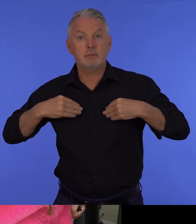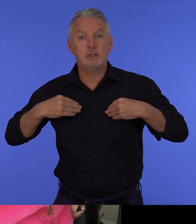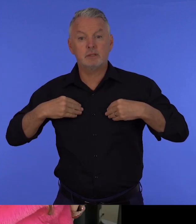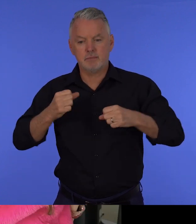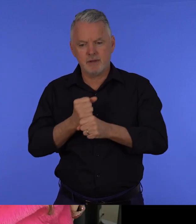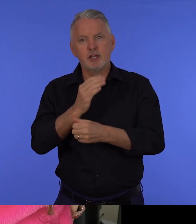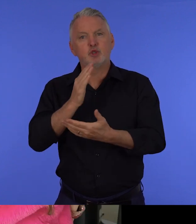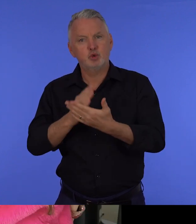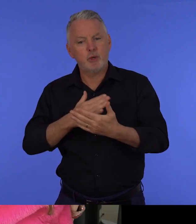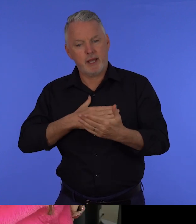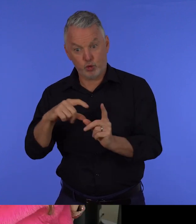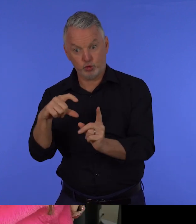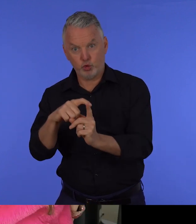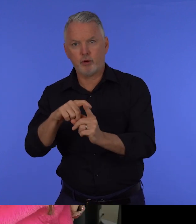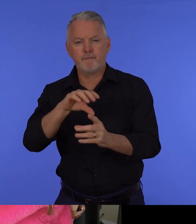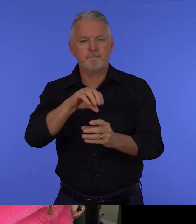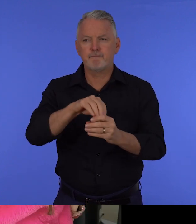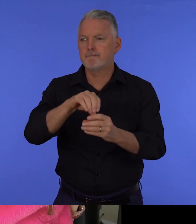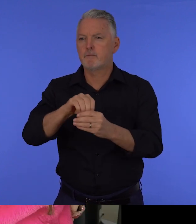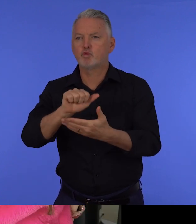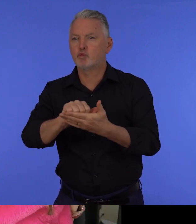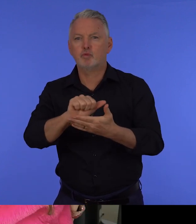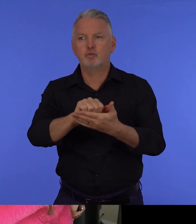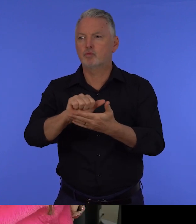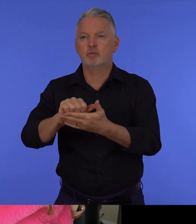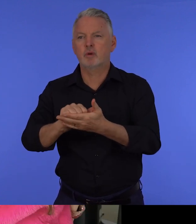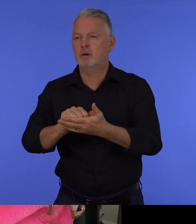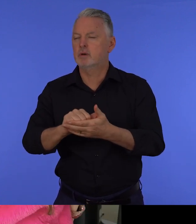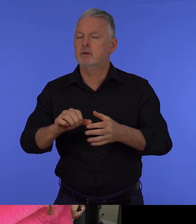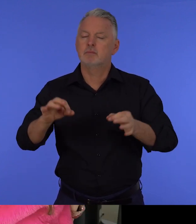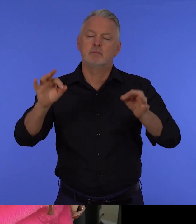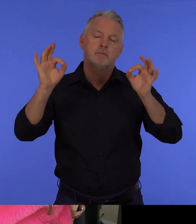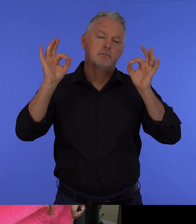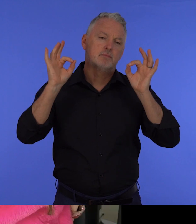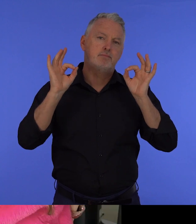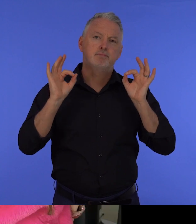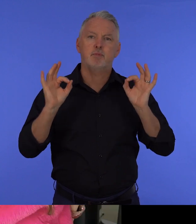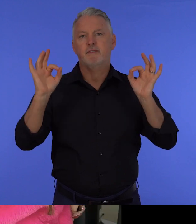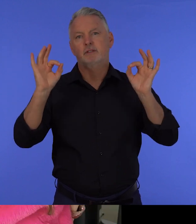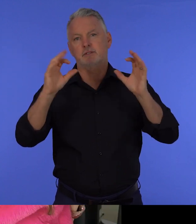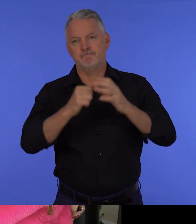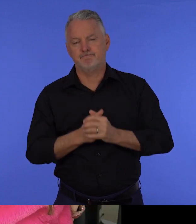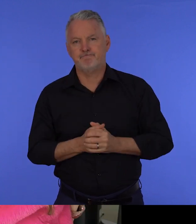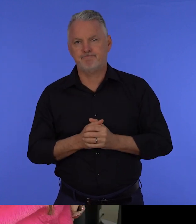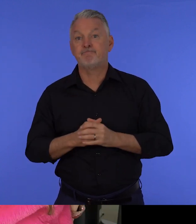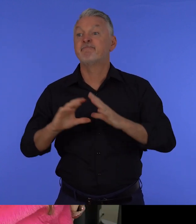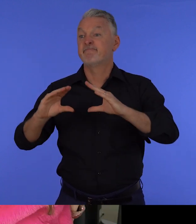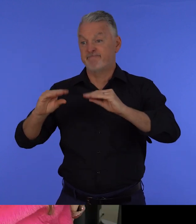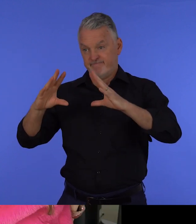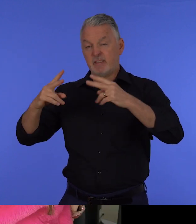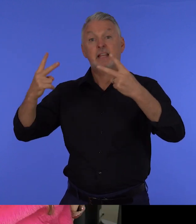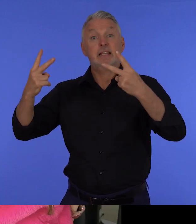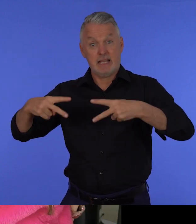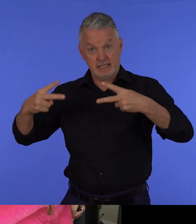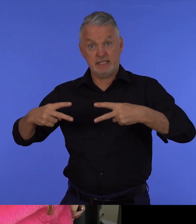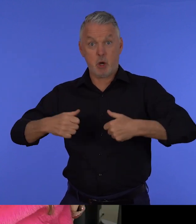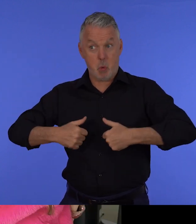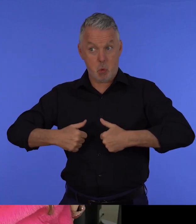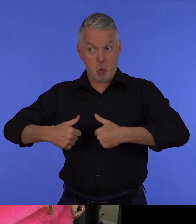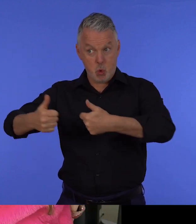we've worked closely with them to make sure that Aubrey's in the right settings, and she absolutely loves